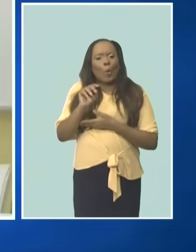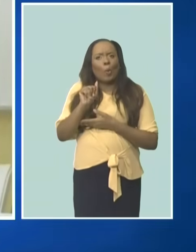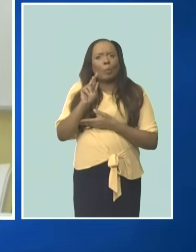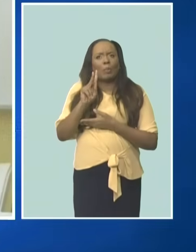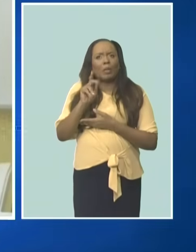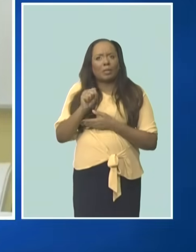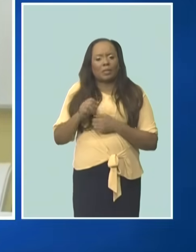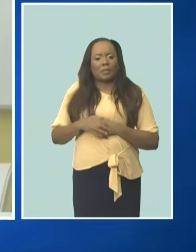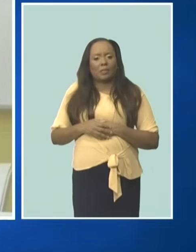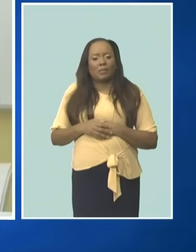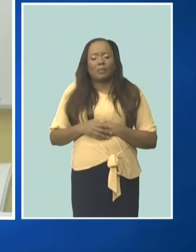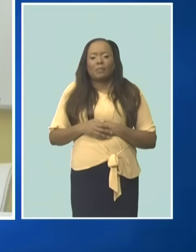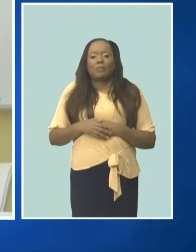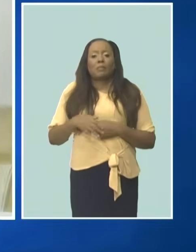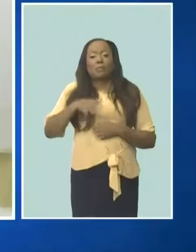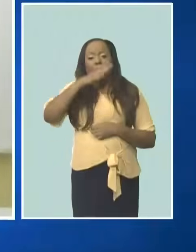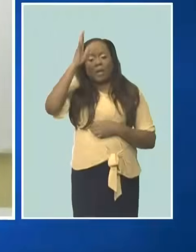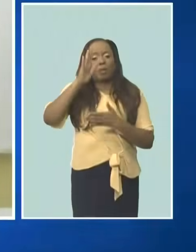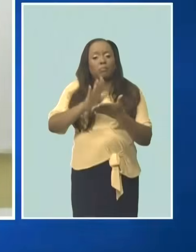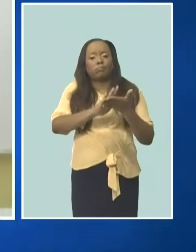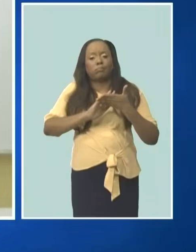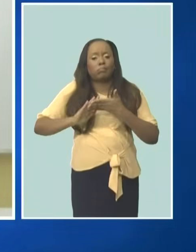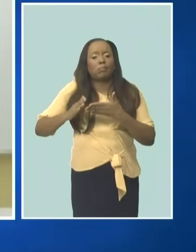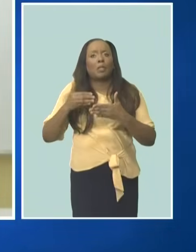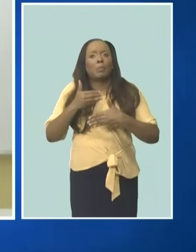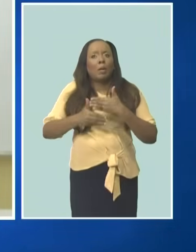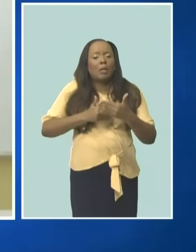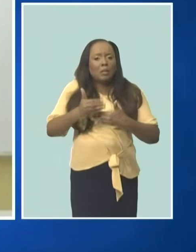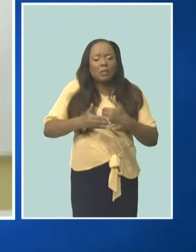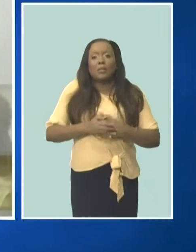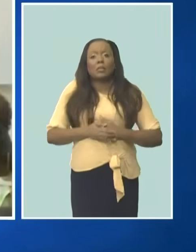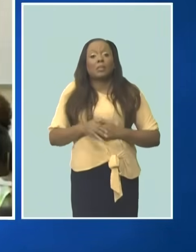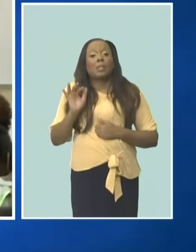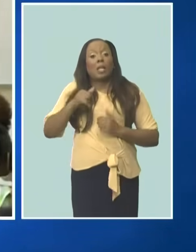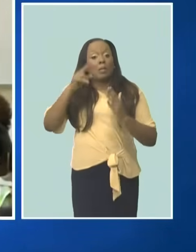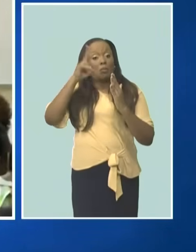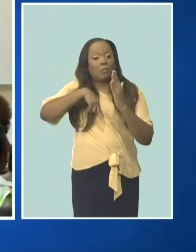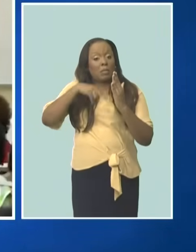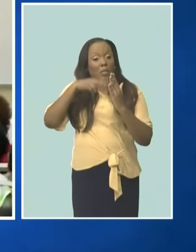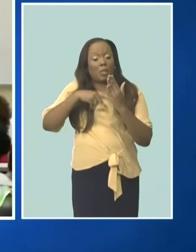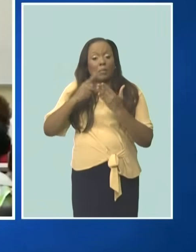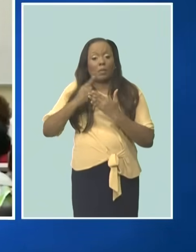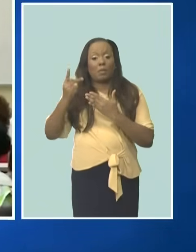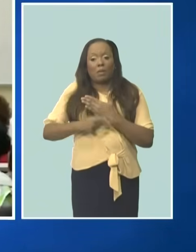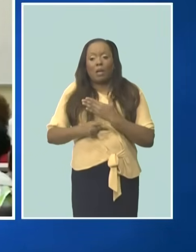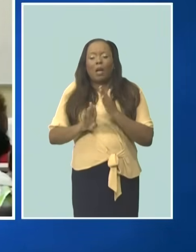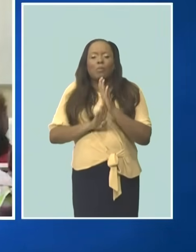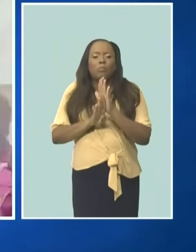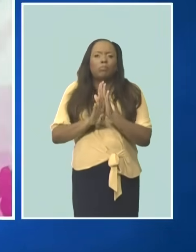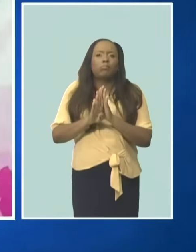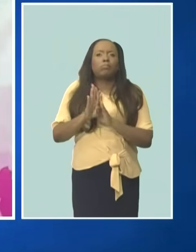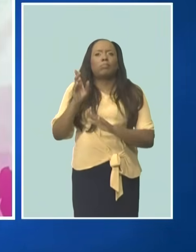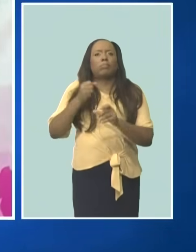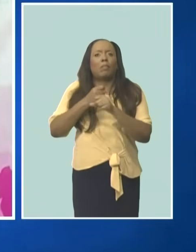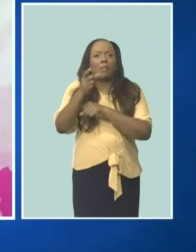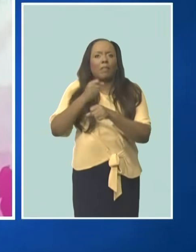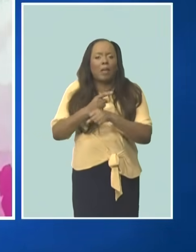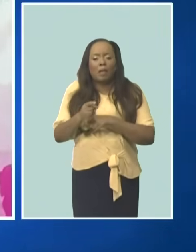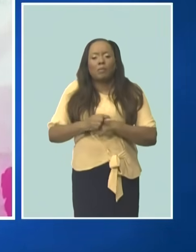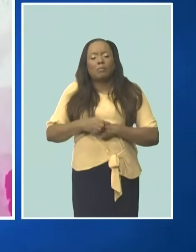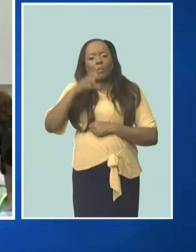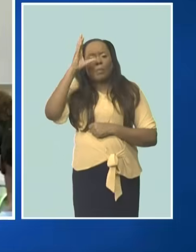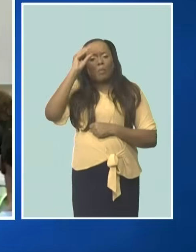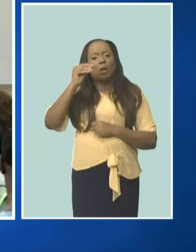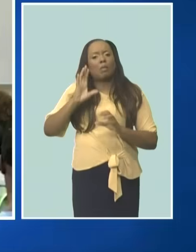and parents applauding their progress. The Babs Reading Clinic continued to grow each year, providing boys with the tools